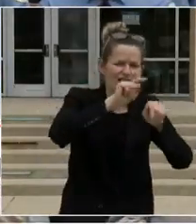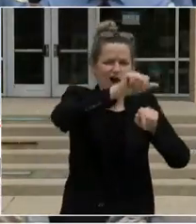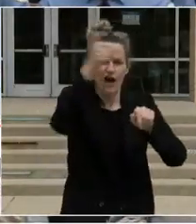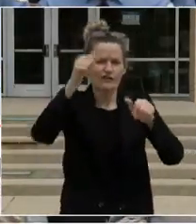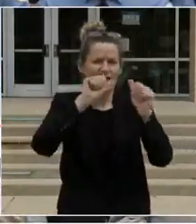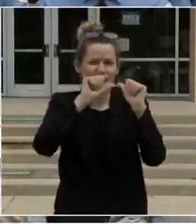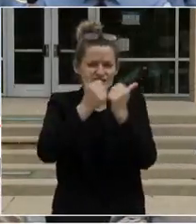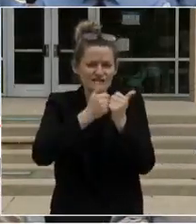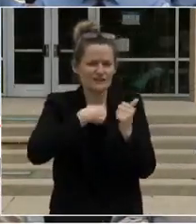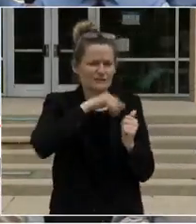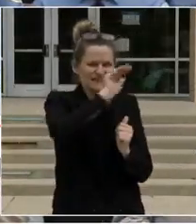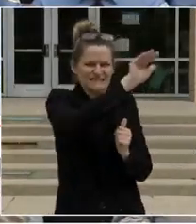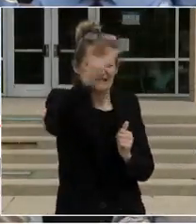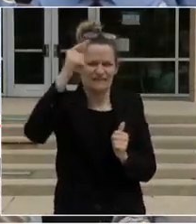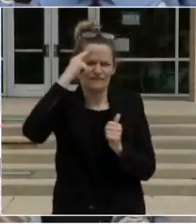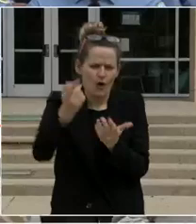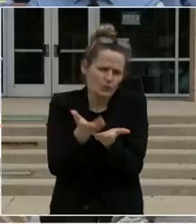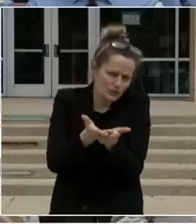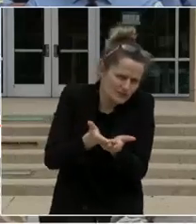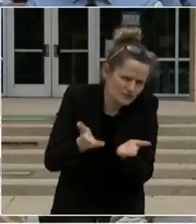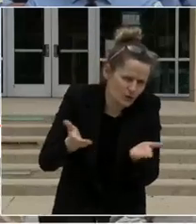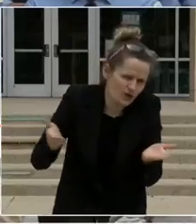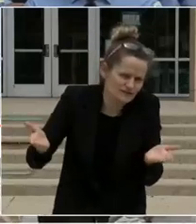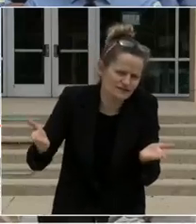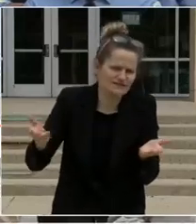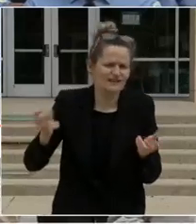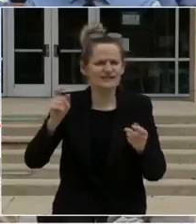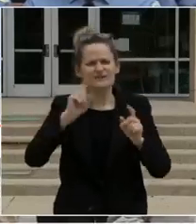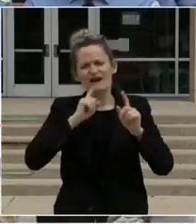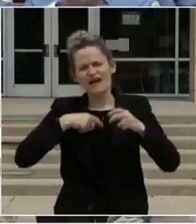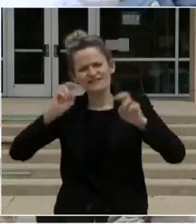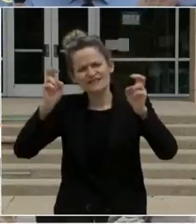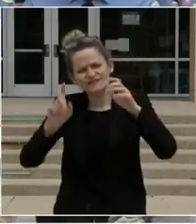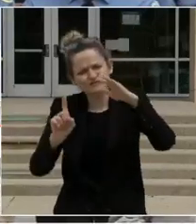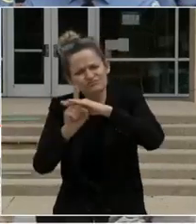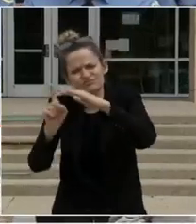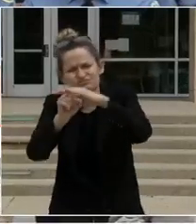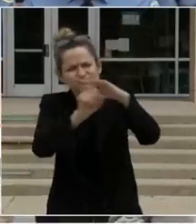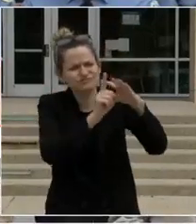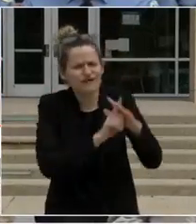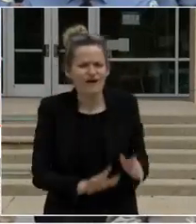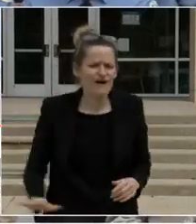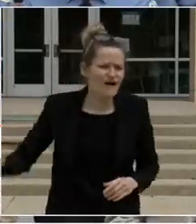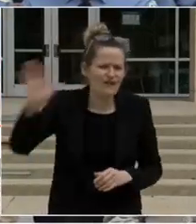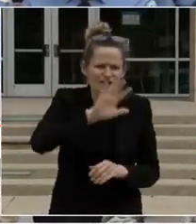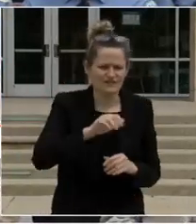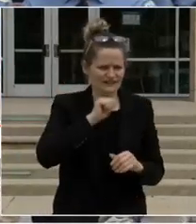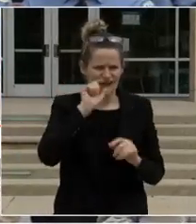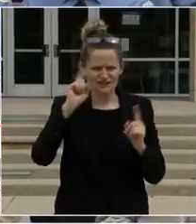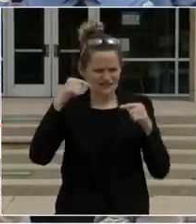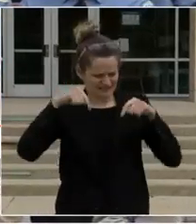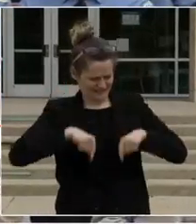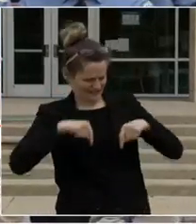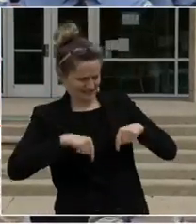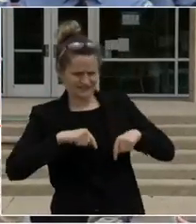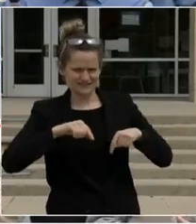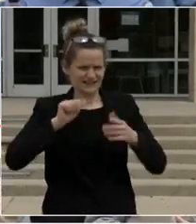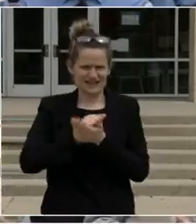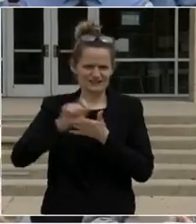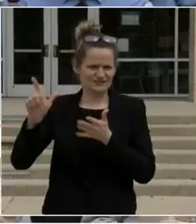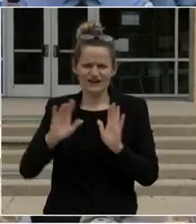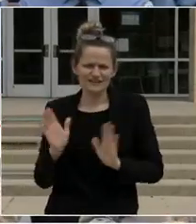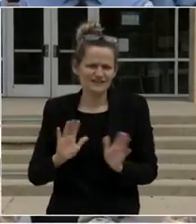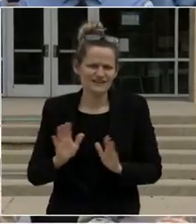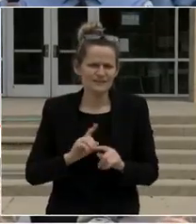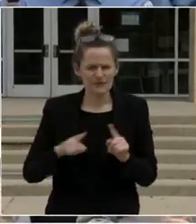as well. So it's an issue, again. It's something that we don't just, you do this and that's it. We have to stay on the forefront of this and